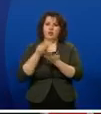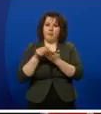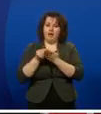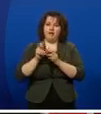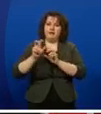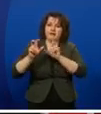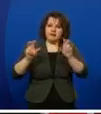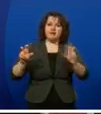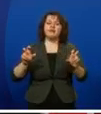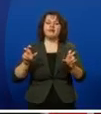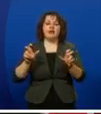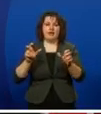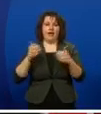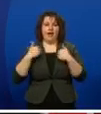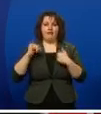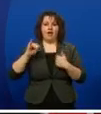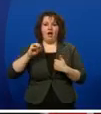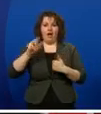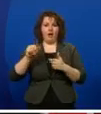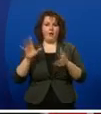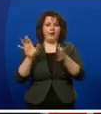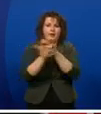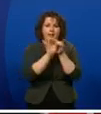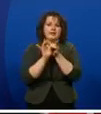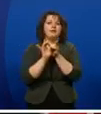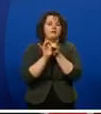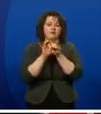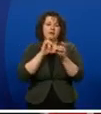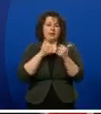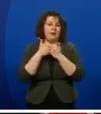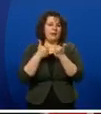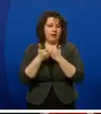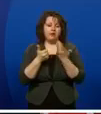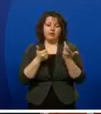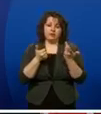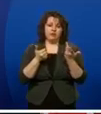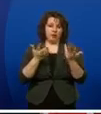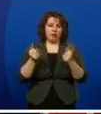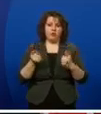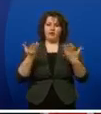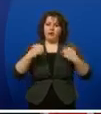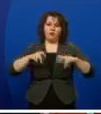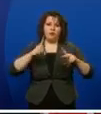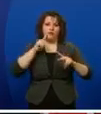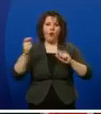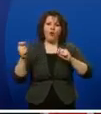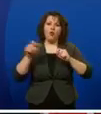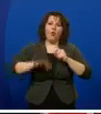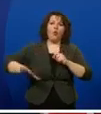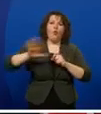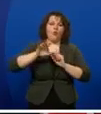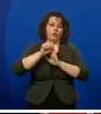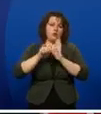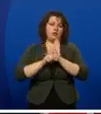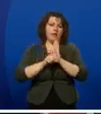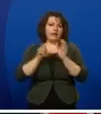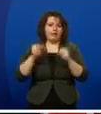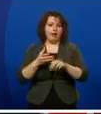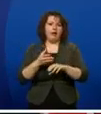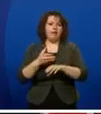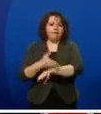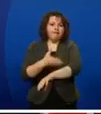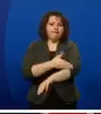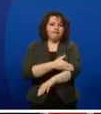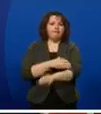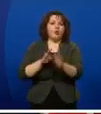get Iowa connected, competitive, and give every opportunity for every single of the corner of the state to grow